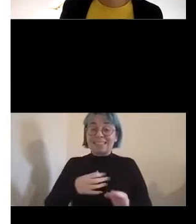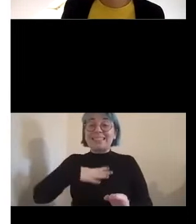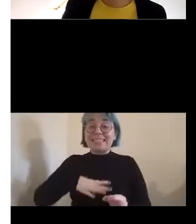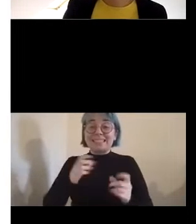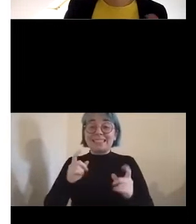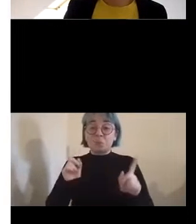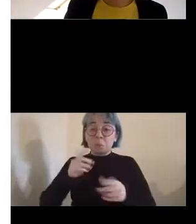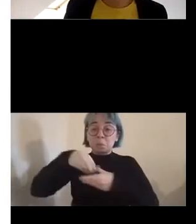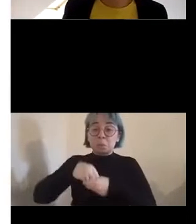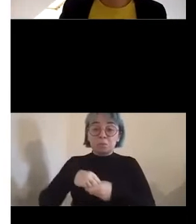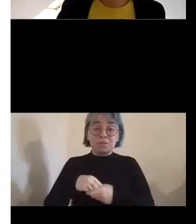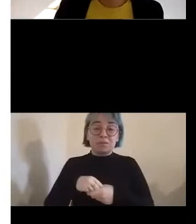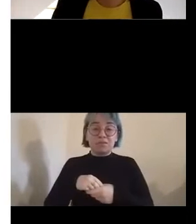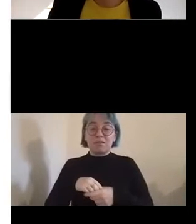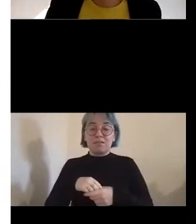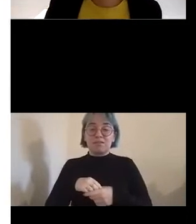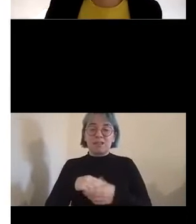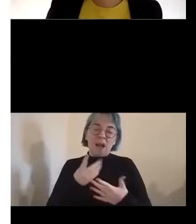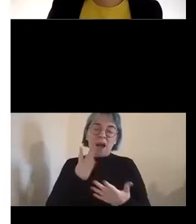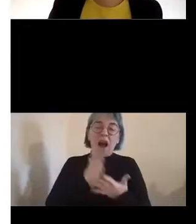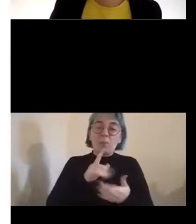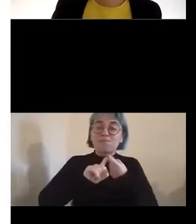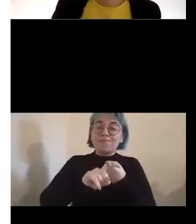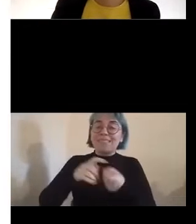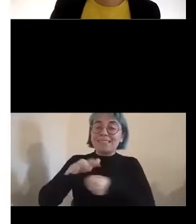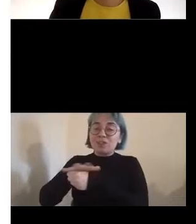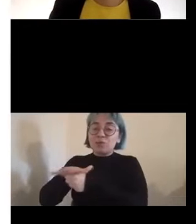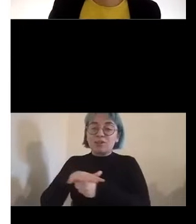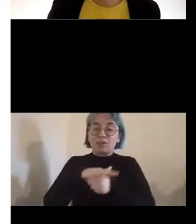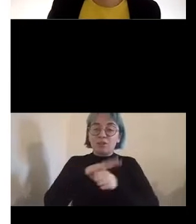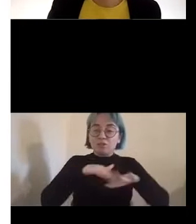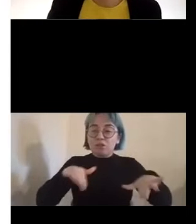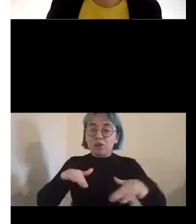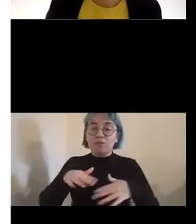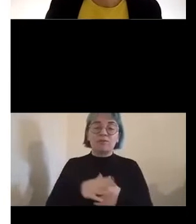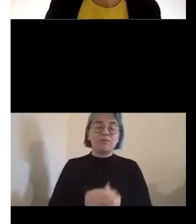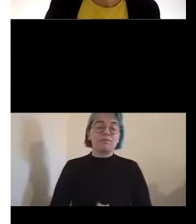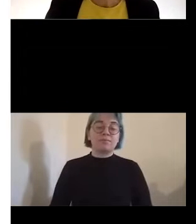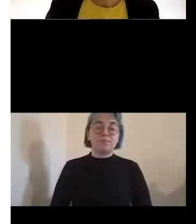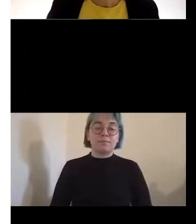individual assessment. That always would depend on the circumstances of the case and of the child.